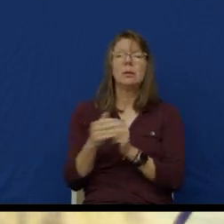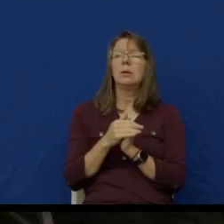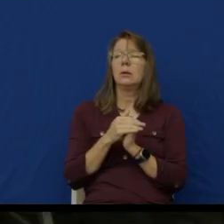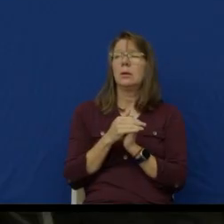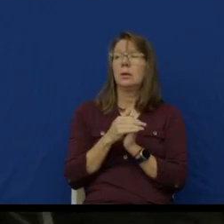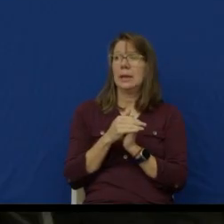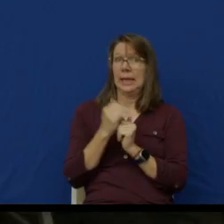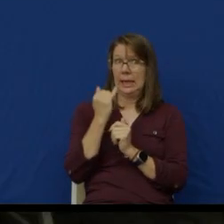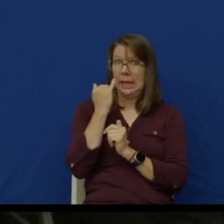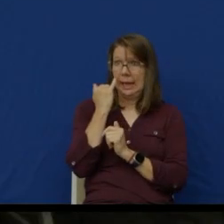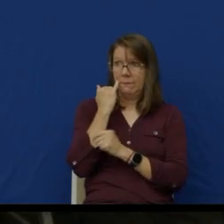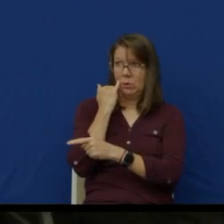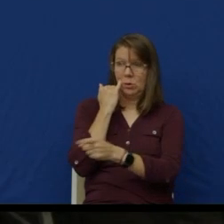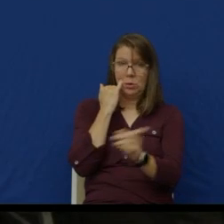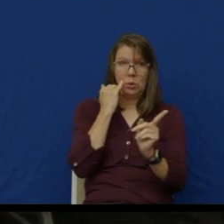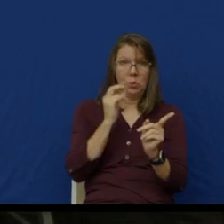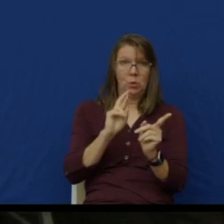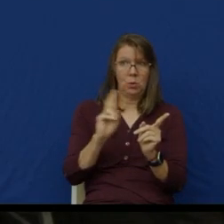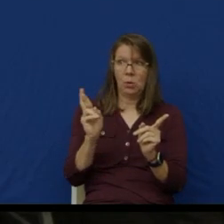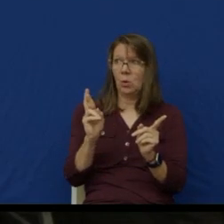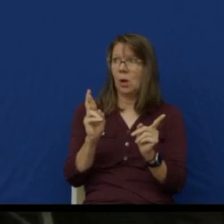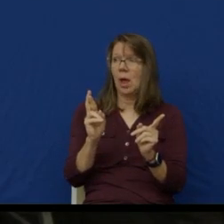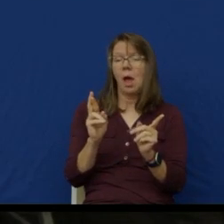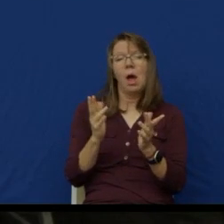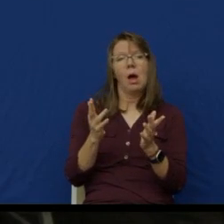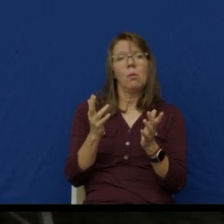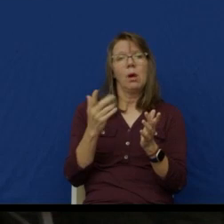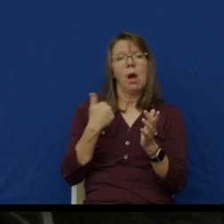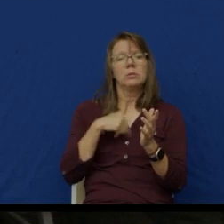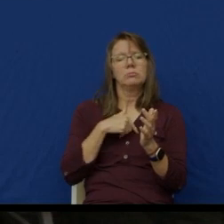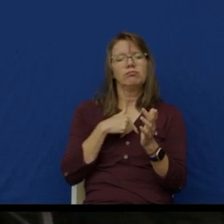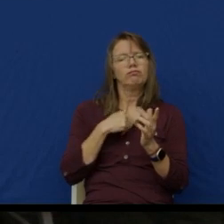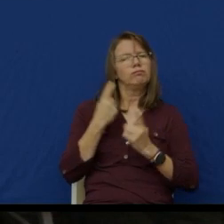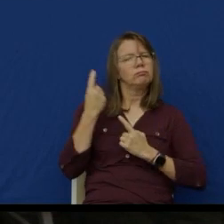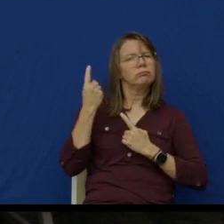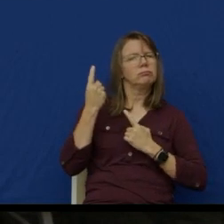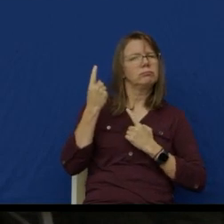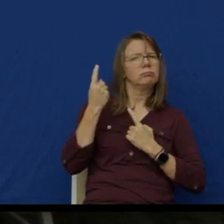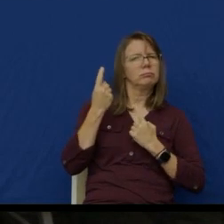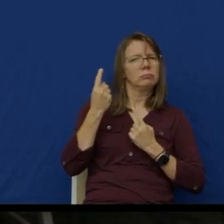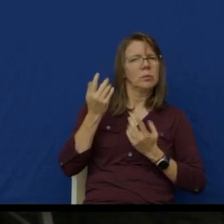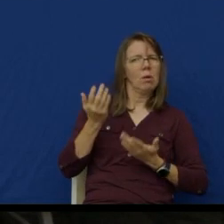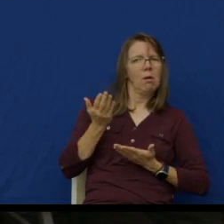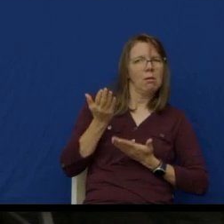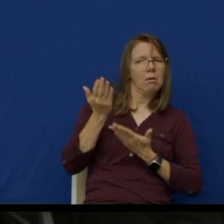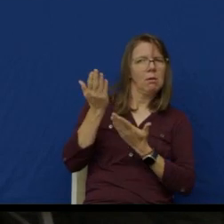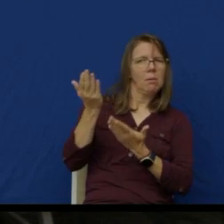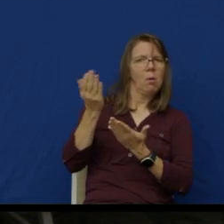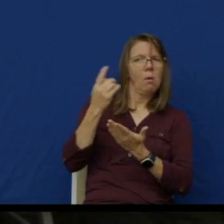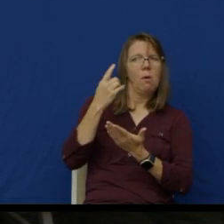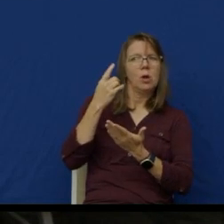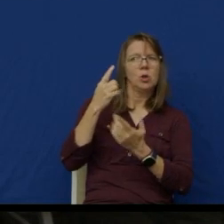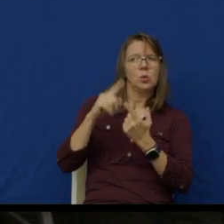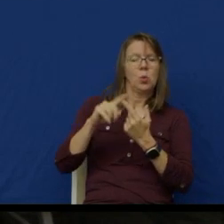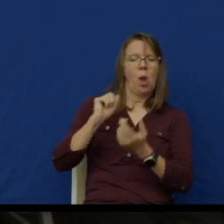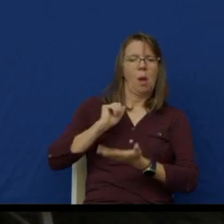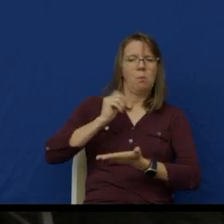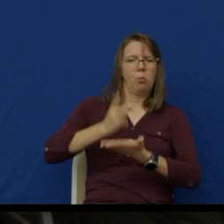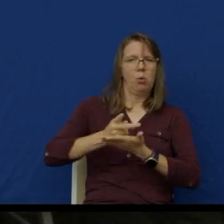are ready, I would ask for us to consider a motion to approve the call to action document